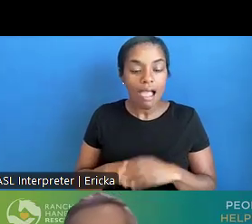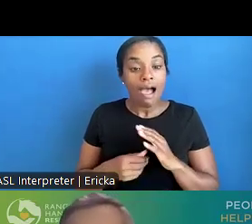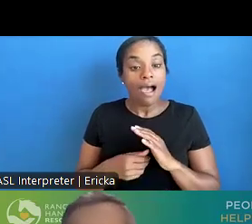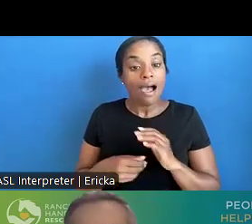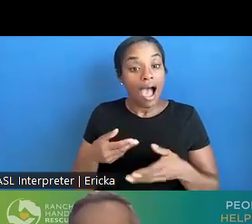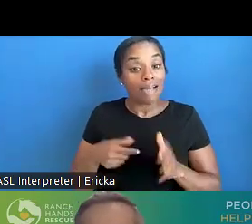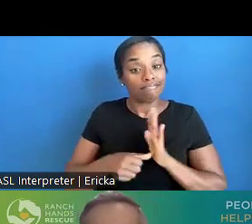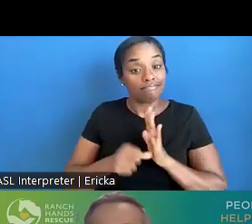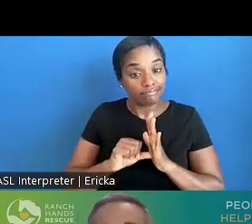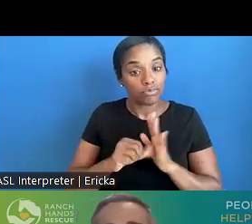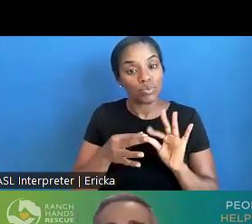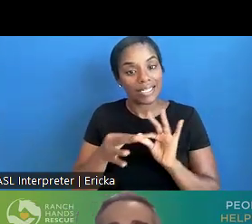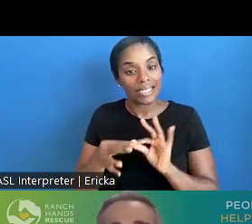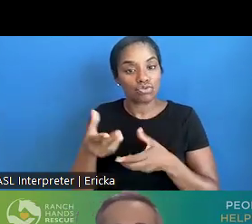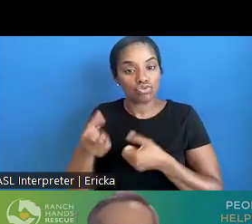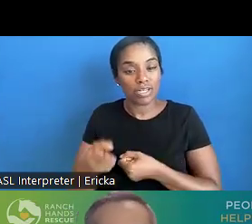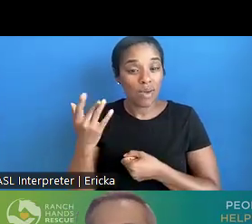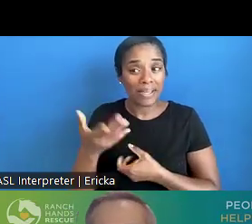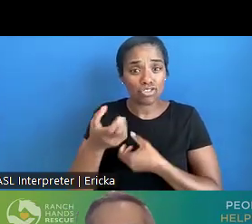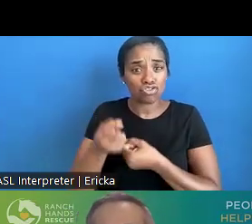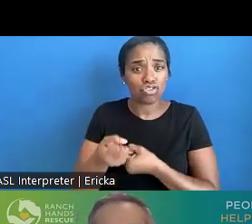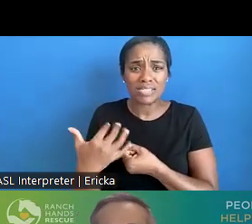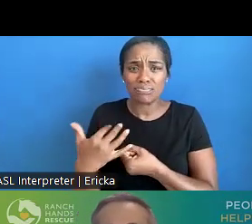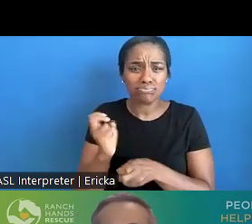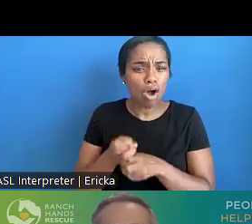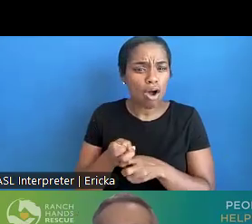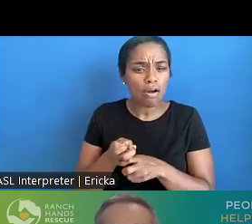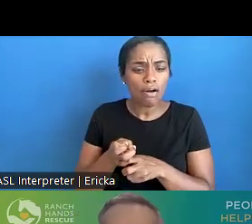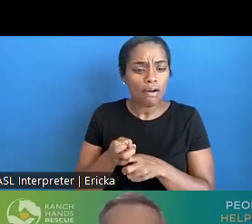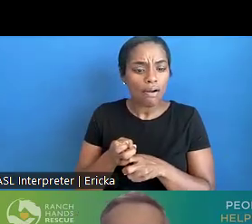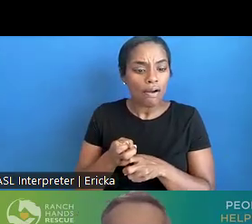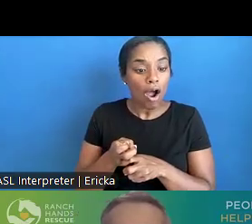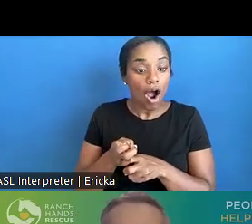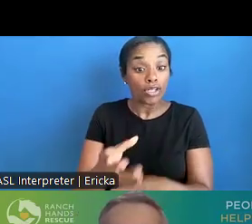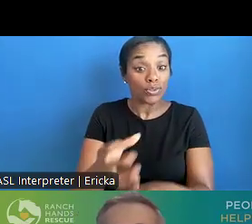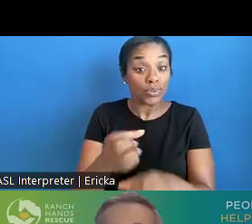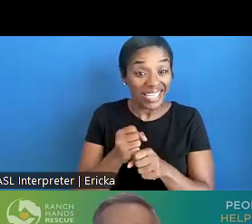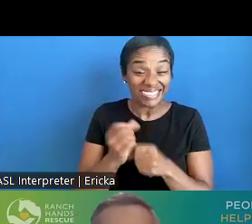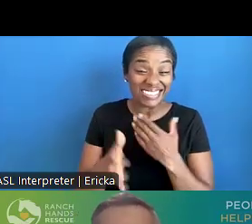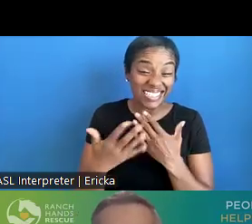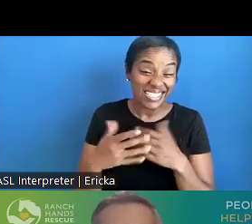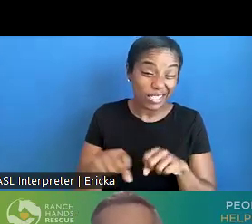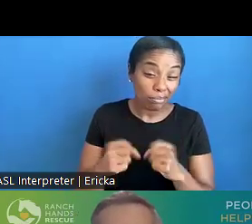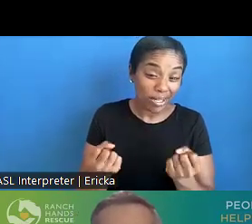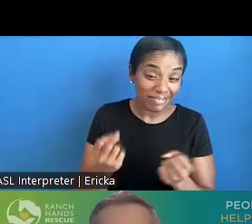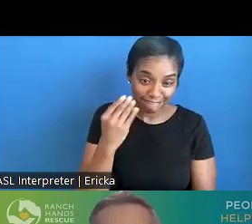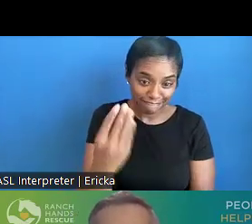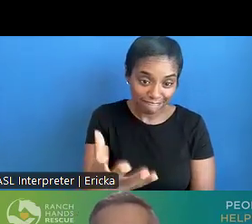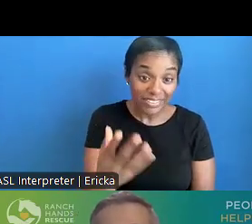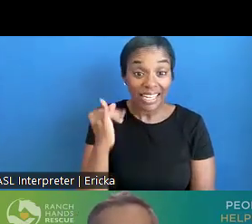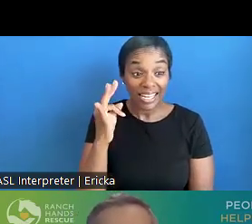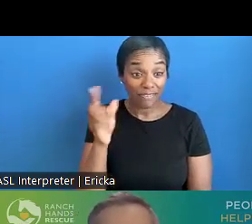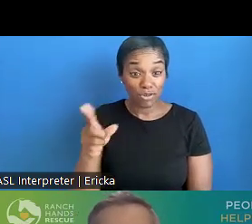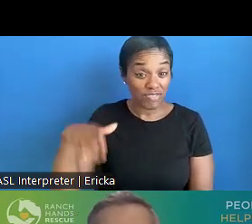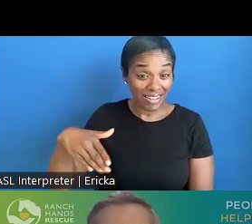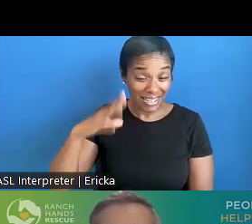is so easy to break, so hard to gain. And I'm just going to tell you right now, if you haven't experienced this already, you will